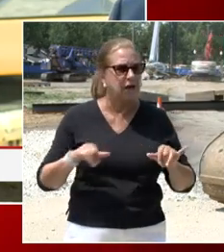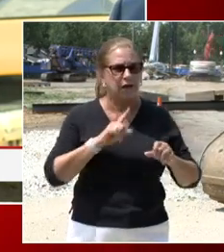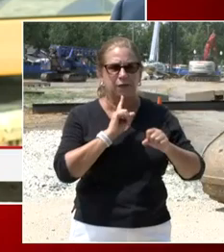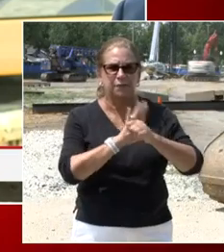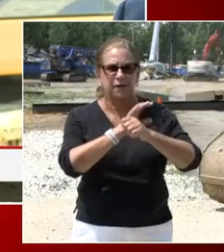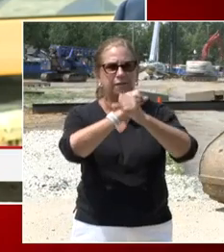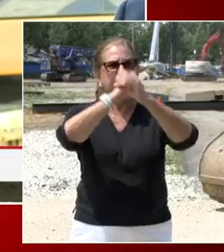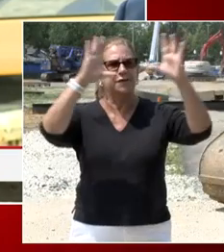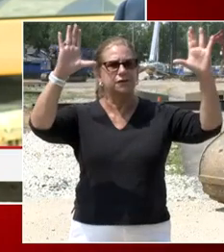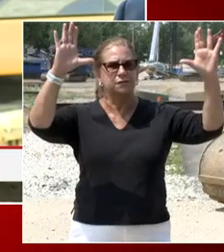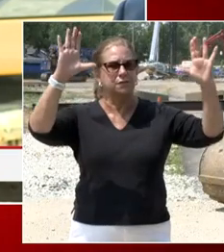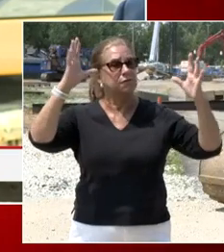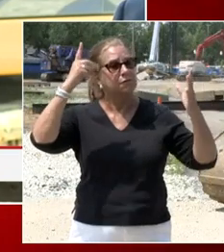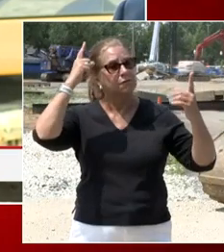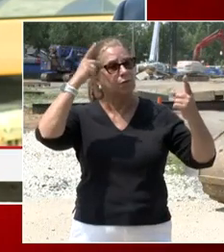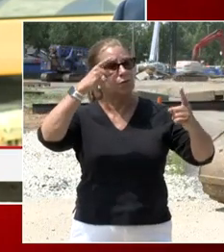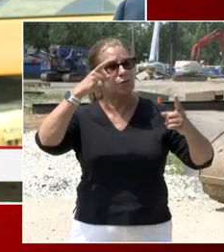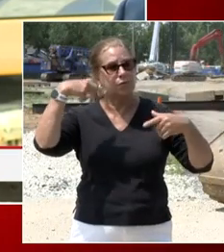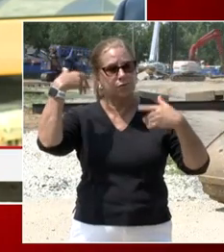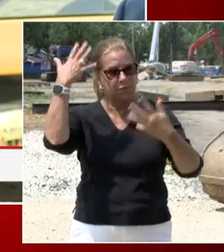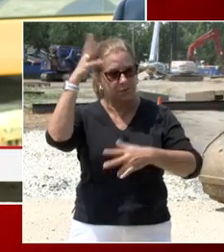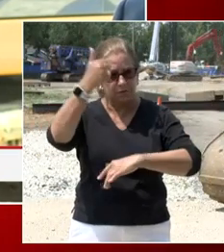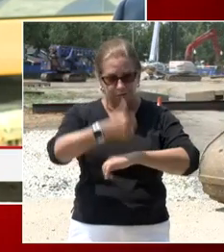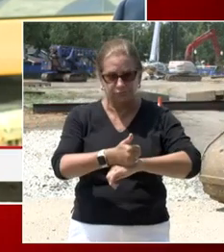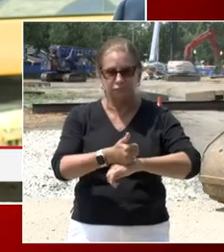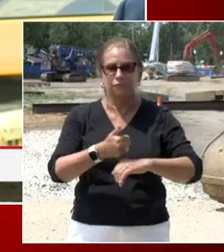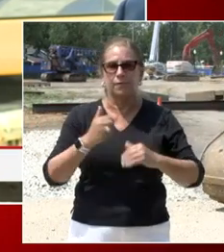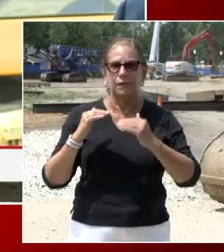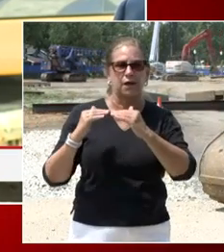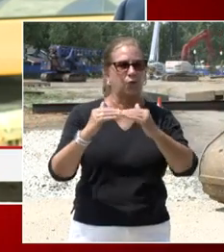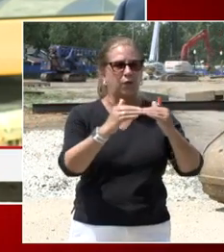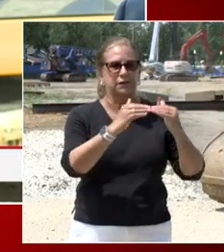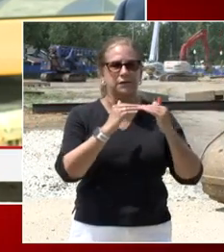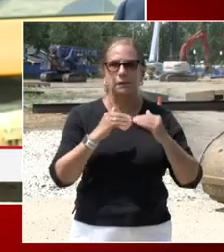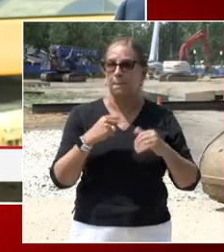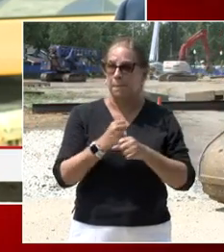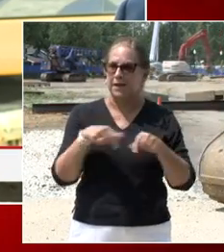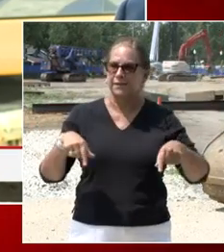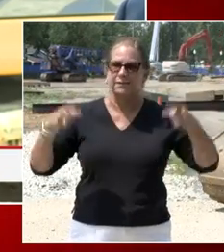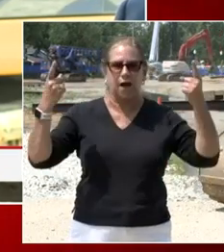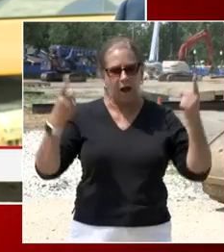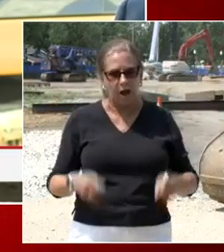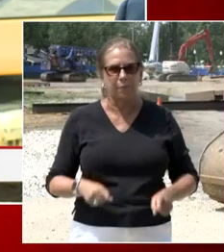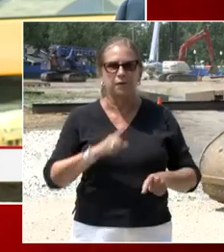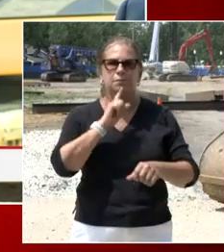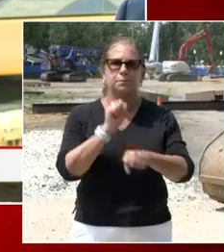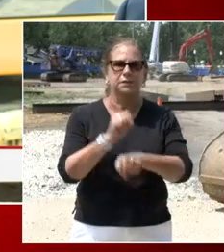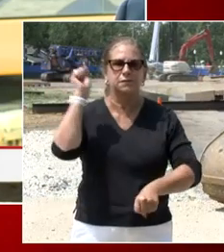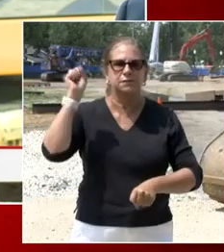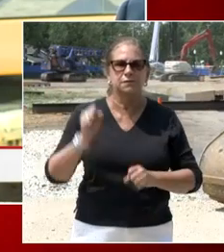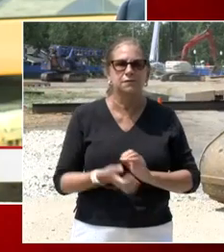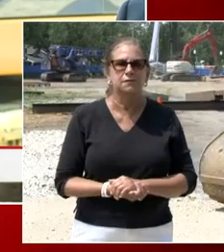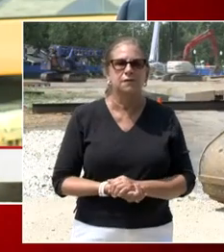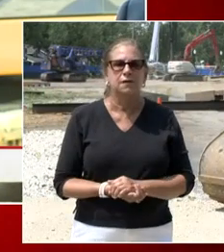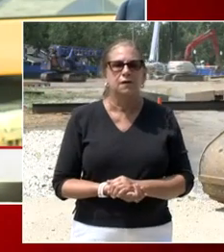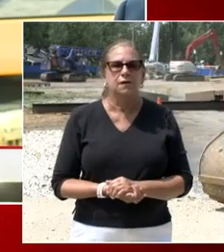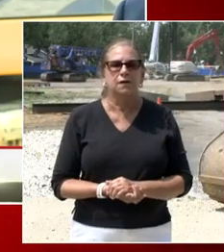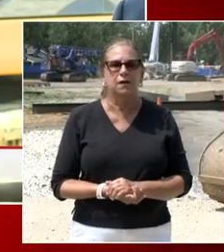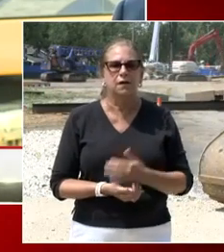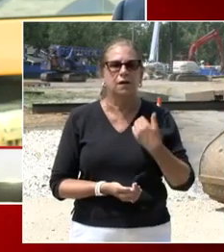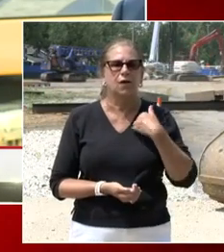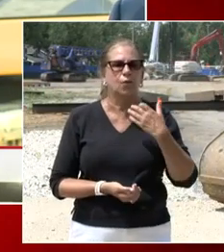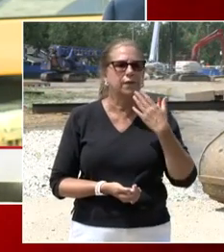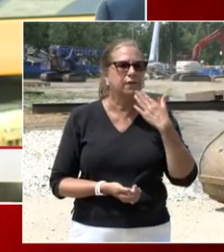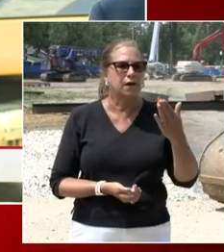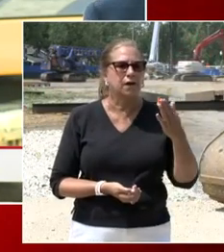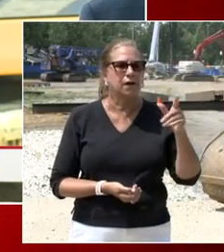another, and we see through on this project. So with that, I want to thank Red Brick, I want to thank Greg Cardona,